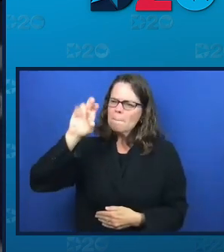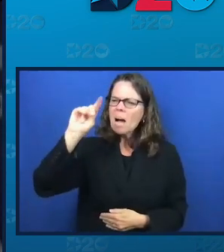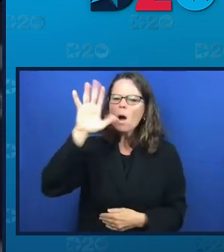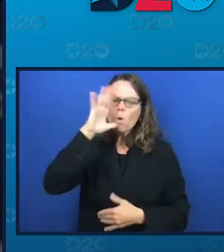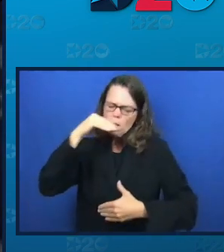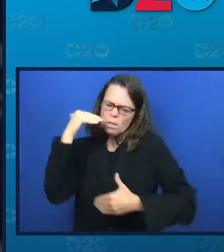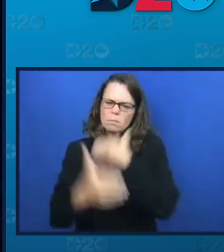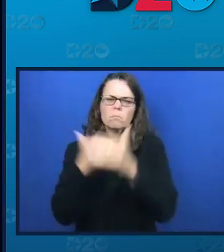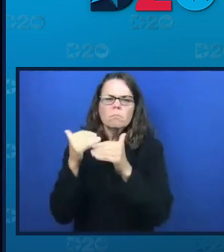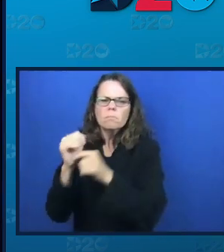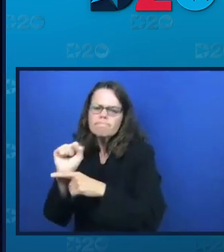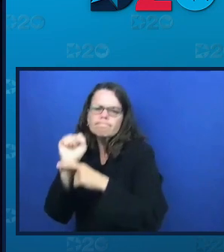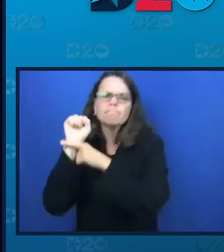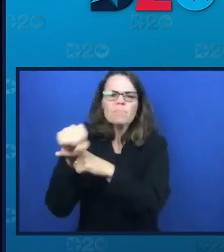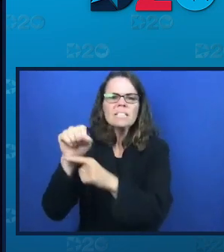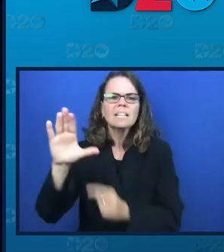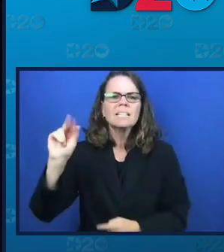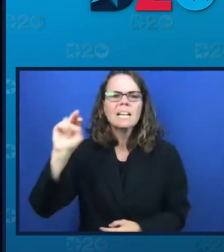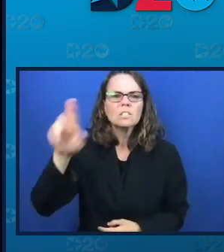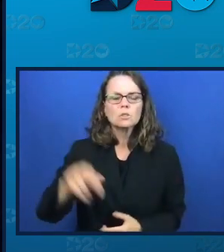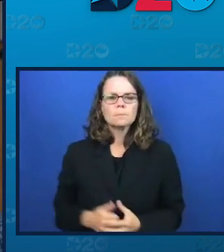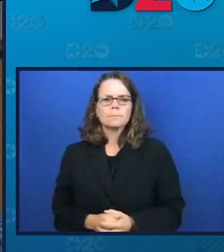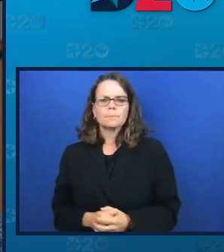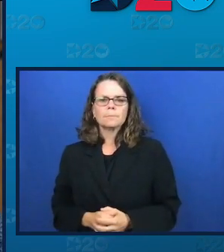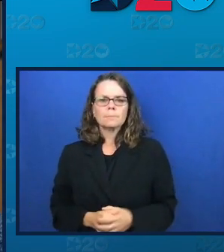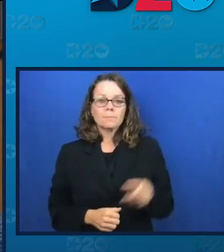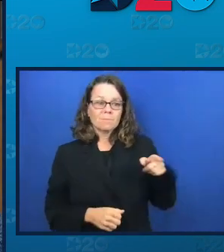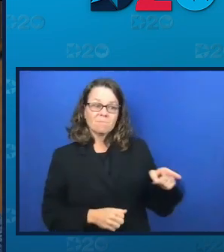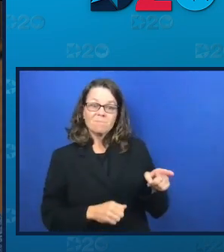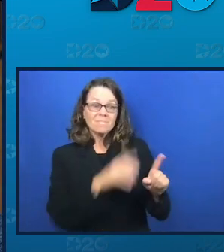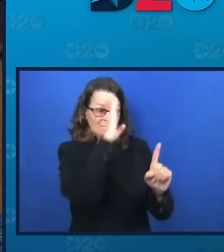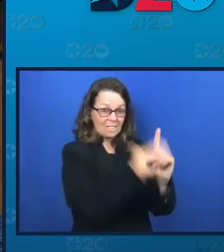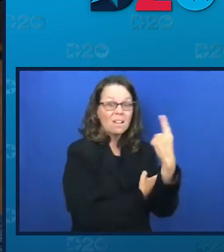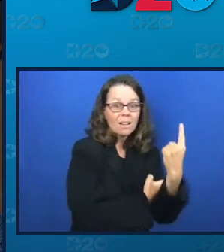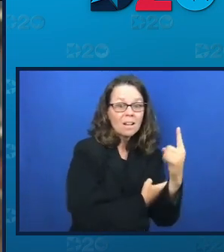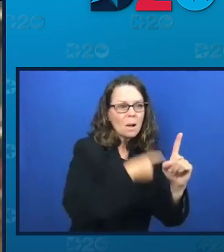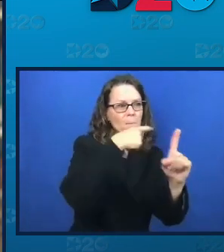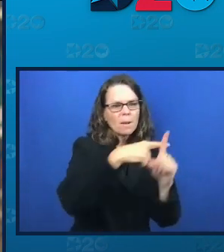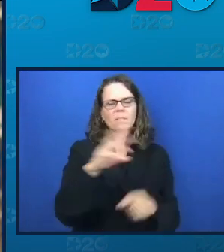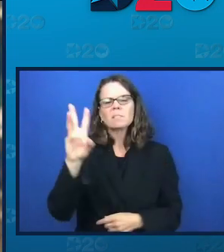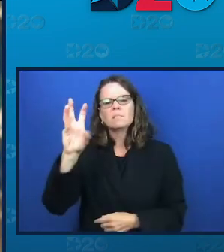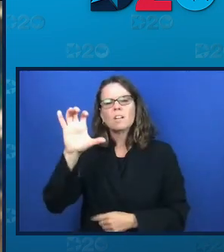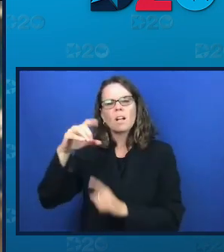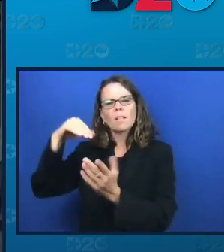every year. I think of all the people who have gone through what I've gone through without one-tenth